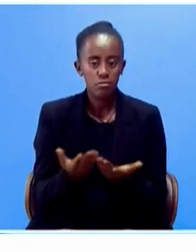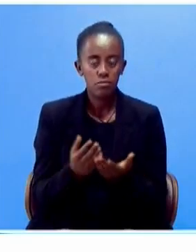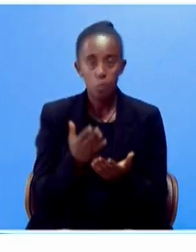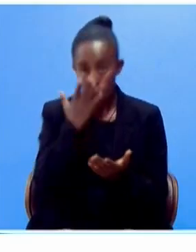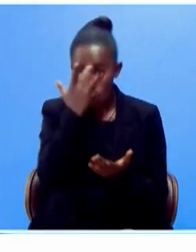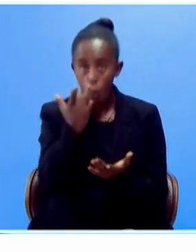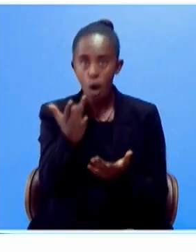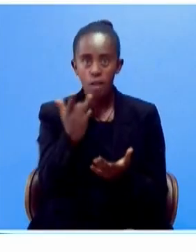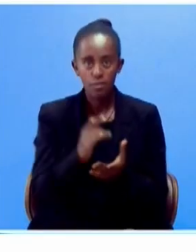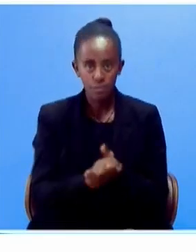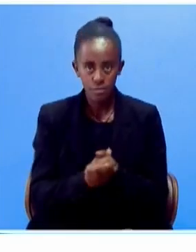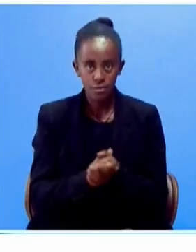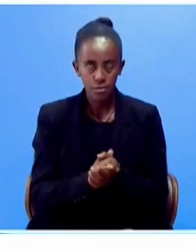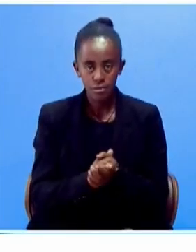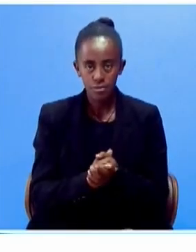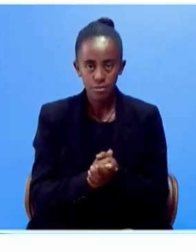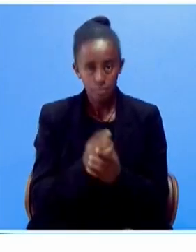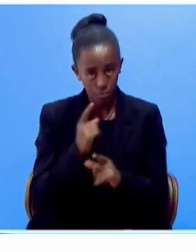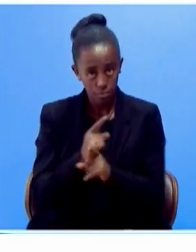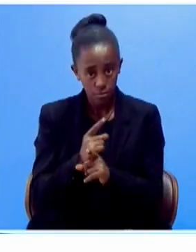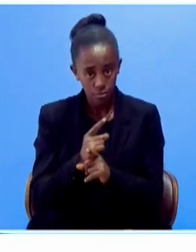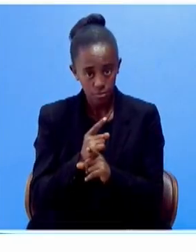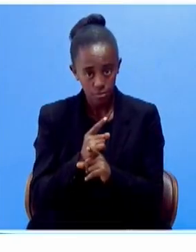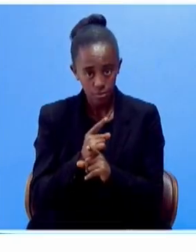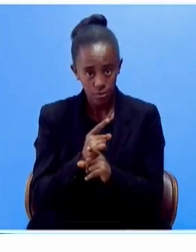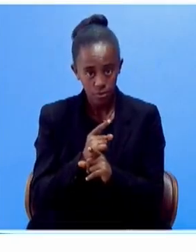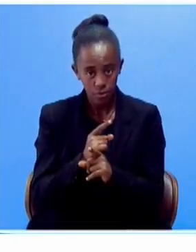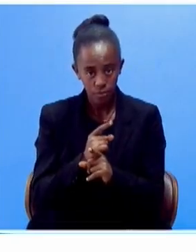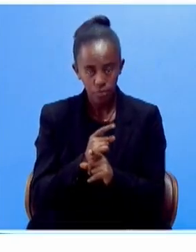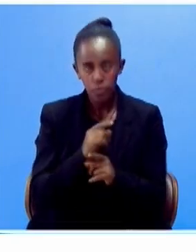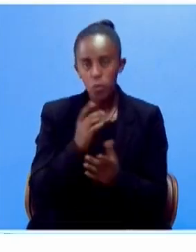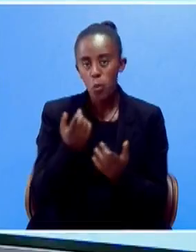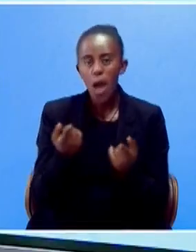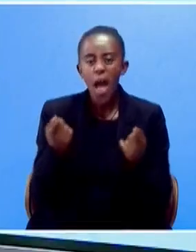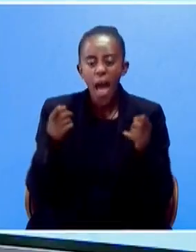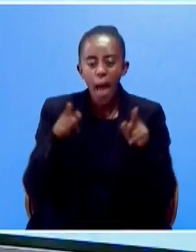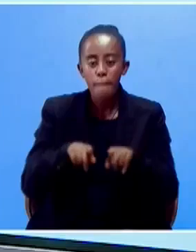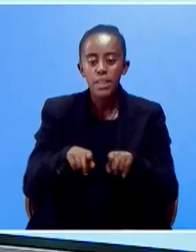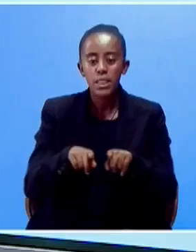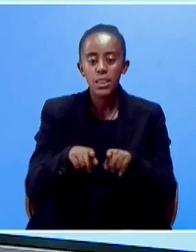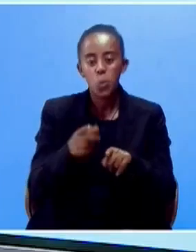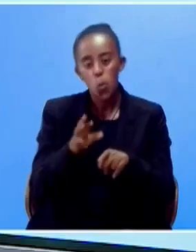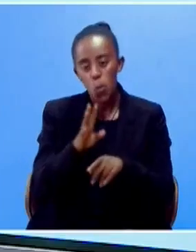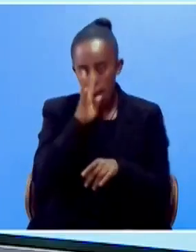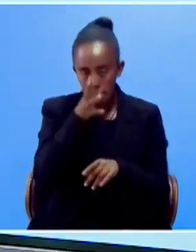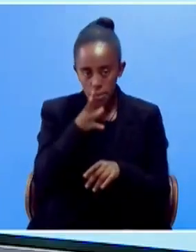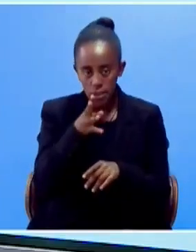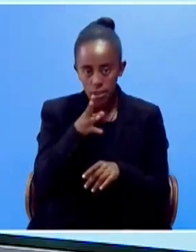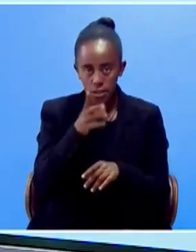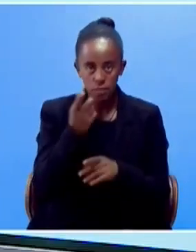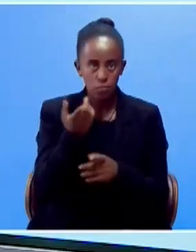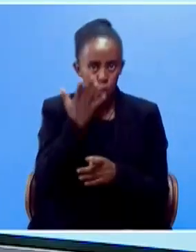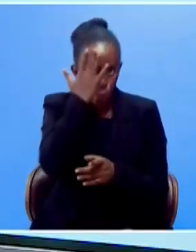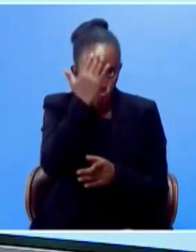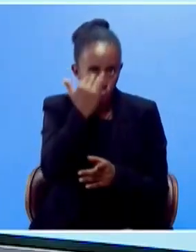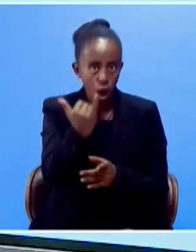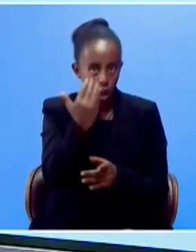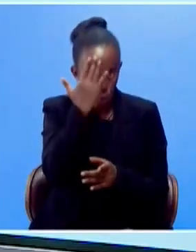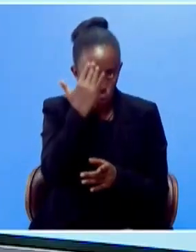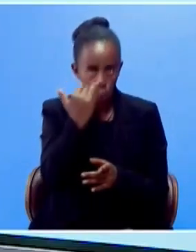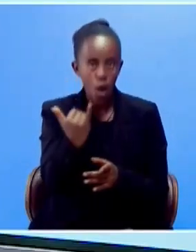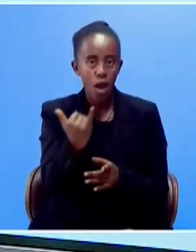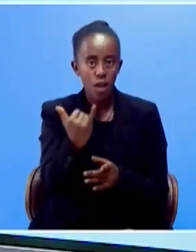Right? Or something happens. Cause is the reason why something